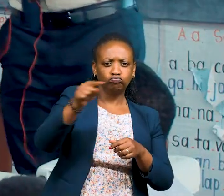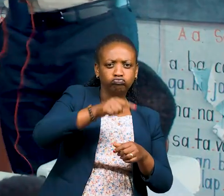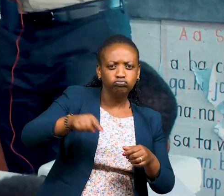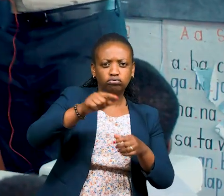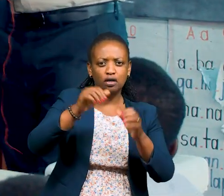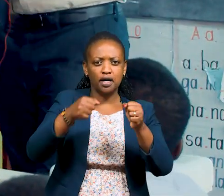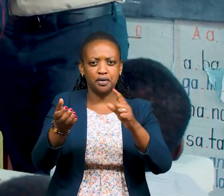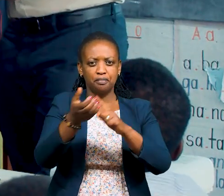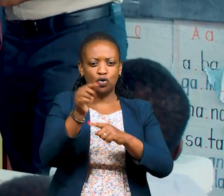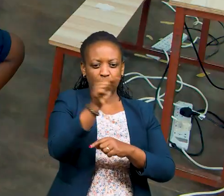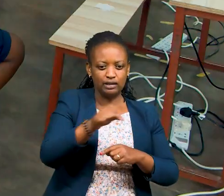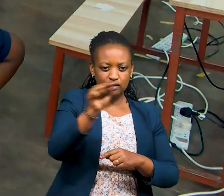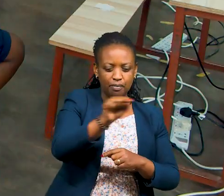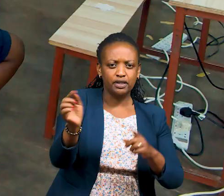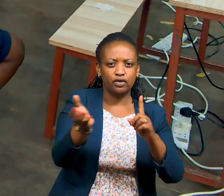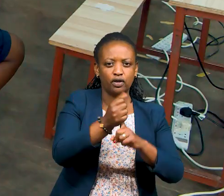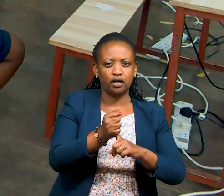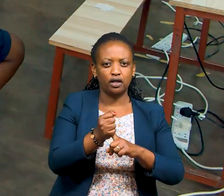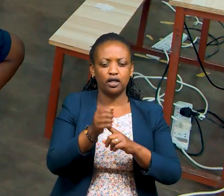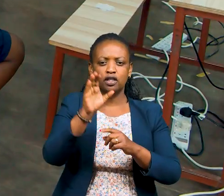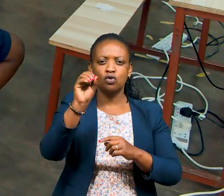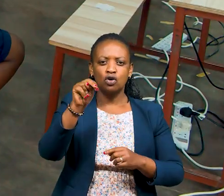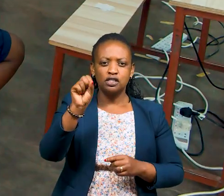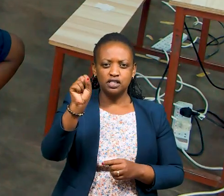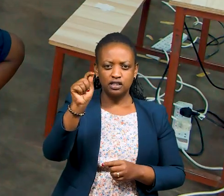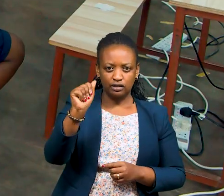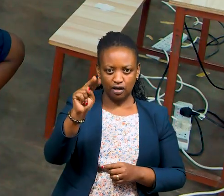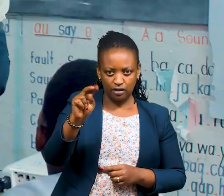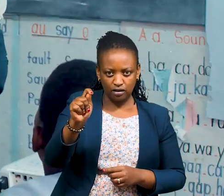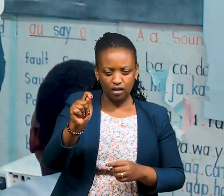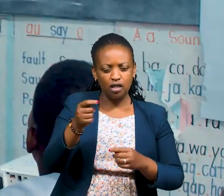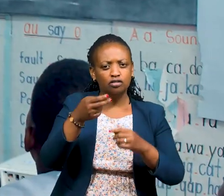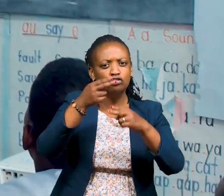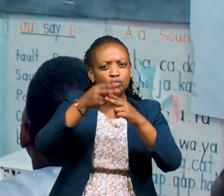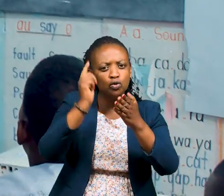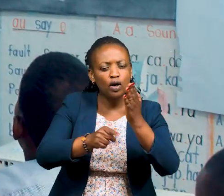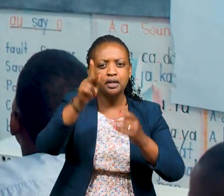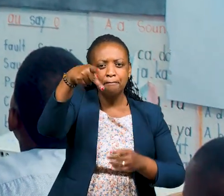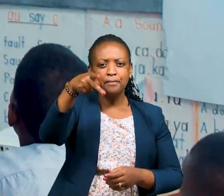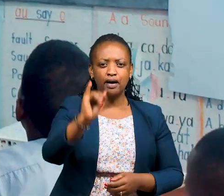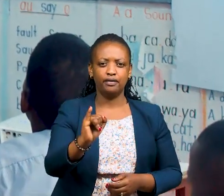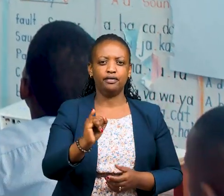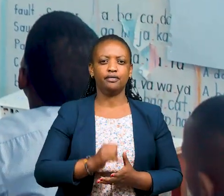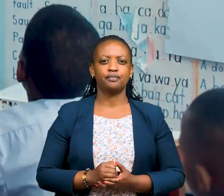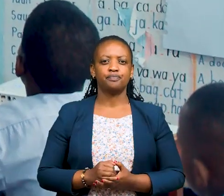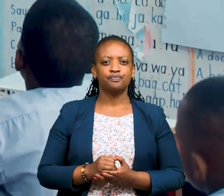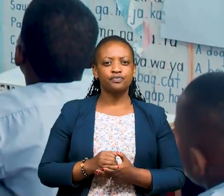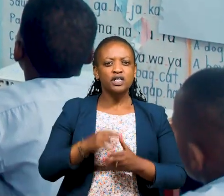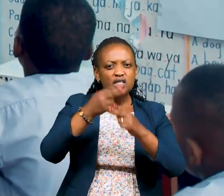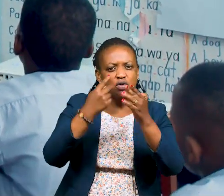circle to its diameter, we get a constant. Then that constant is known as pi. Is known